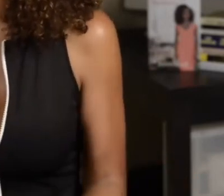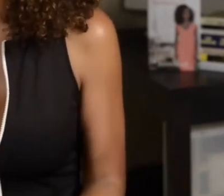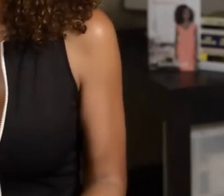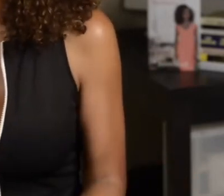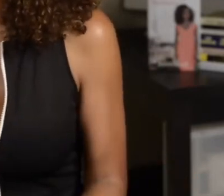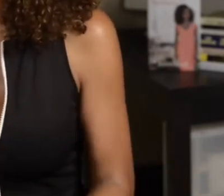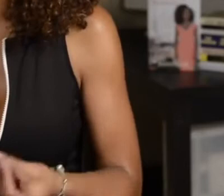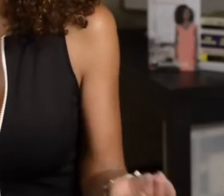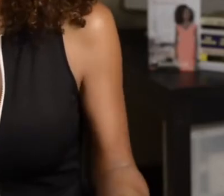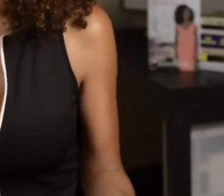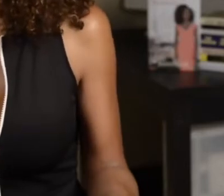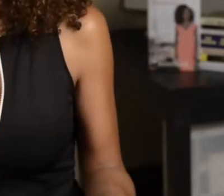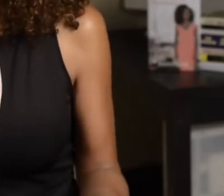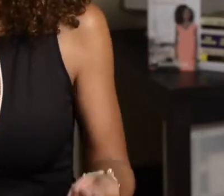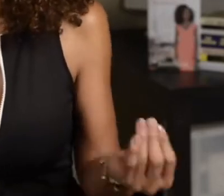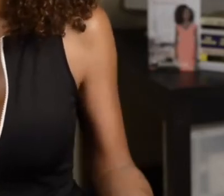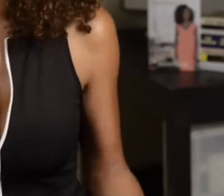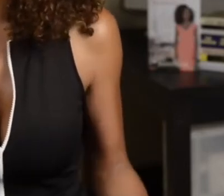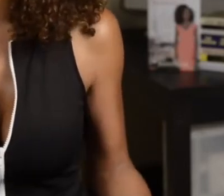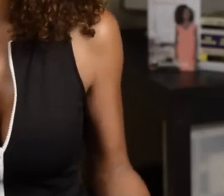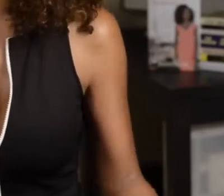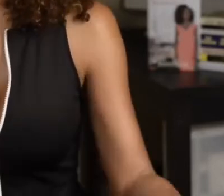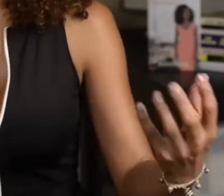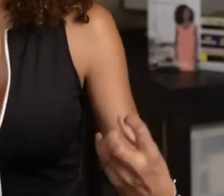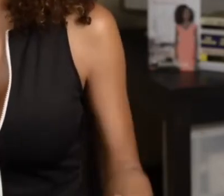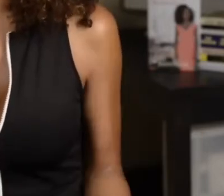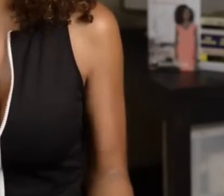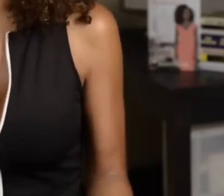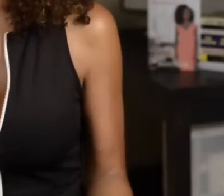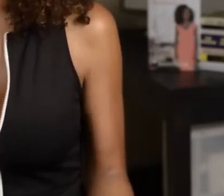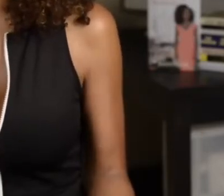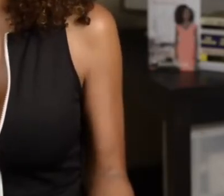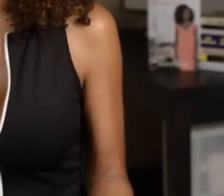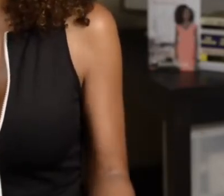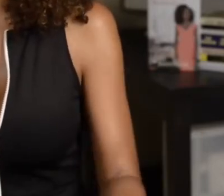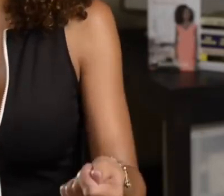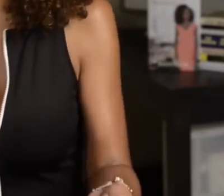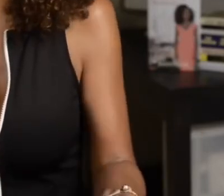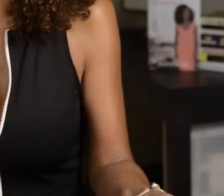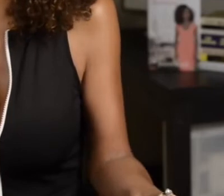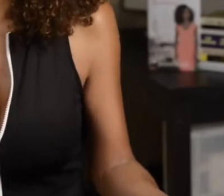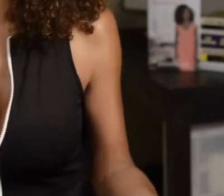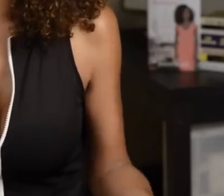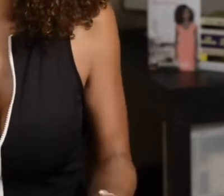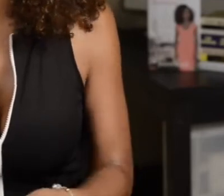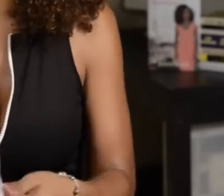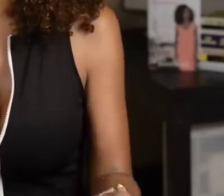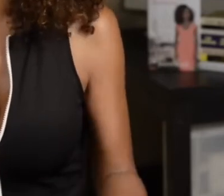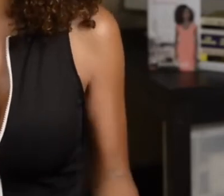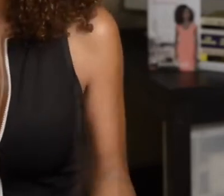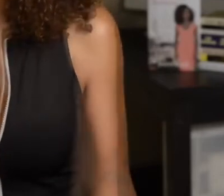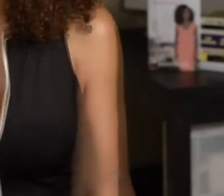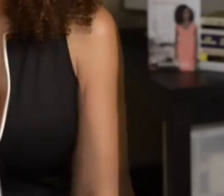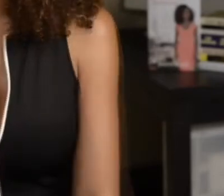walk on the street, my gender is visible. I am a woman. People see me and take me as a woman. And that is not passing, that's me